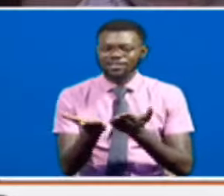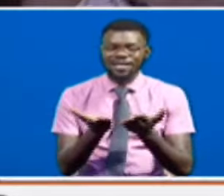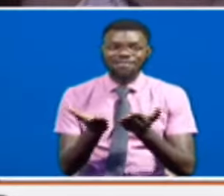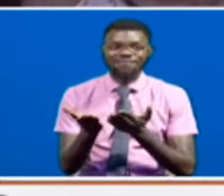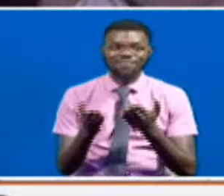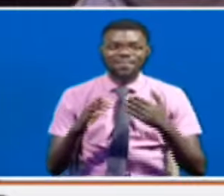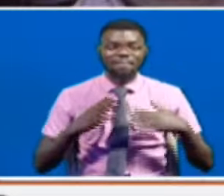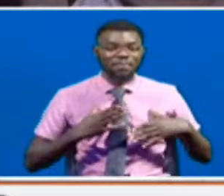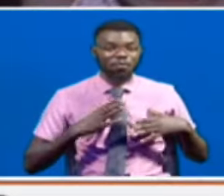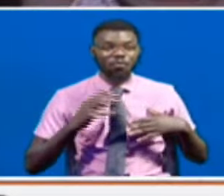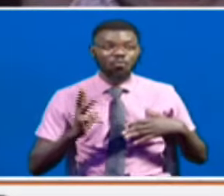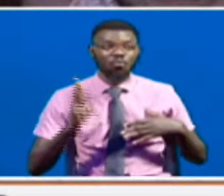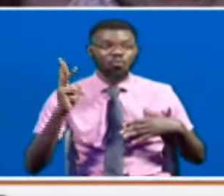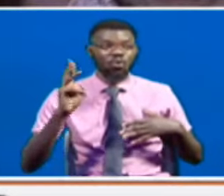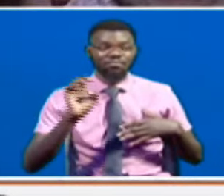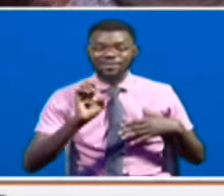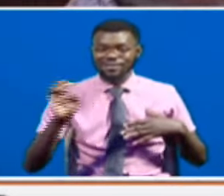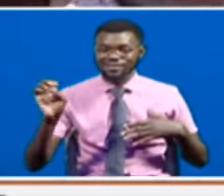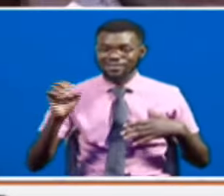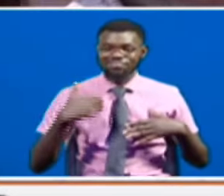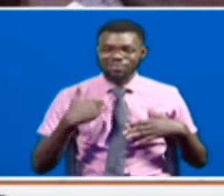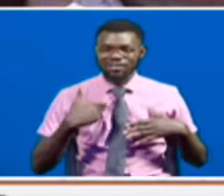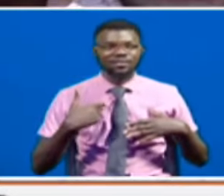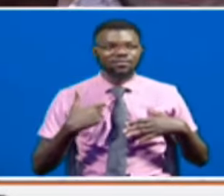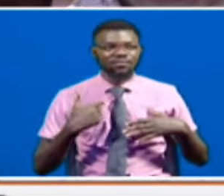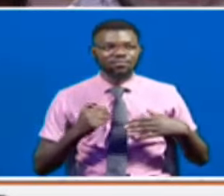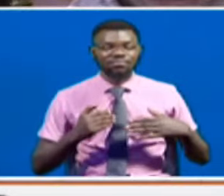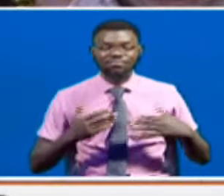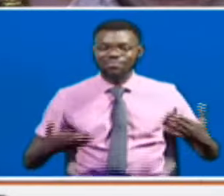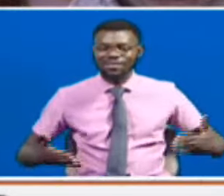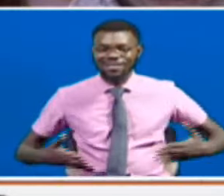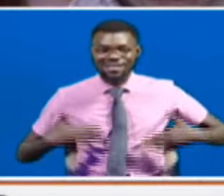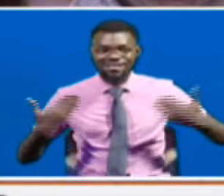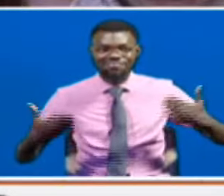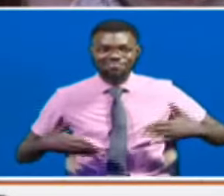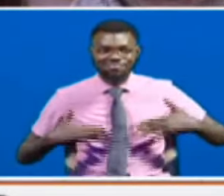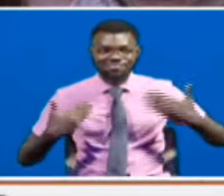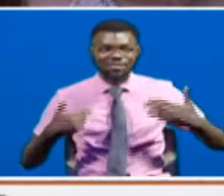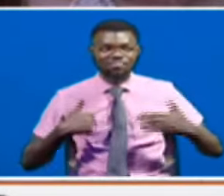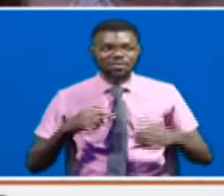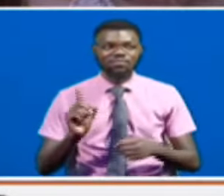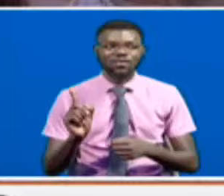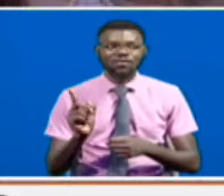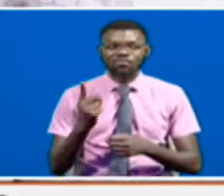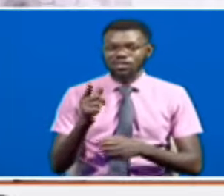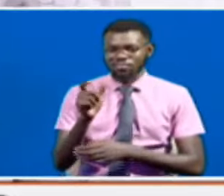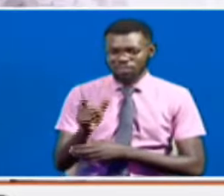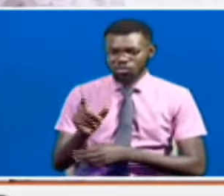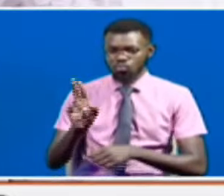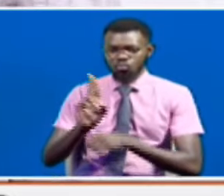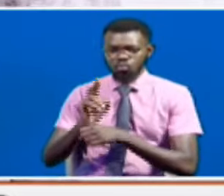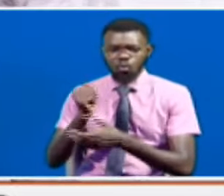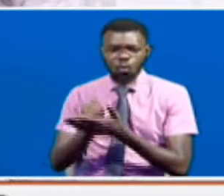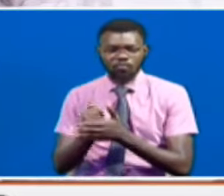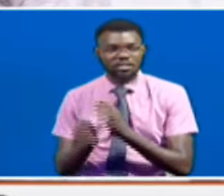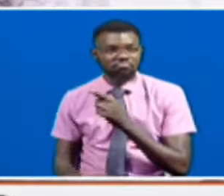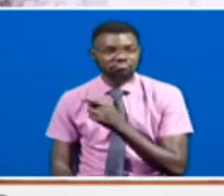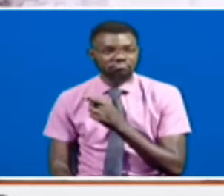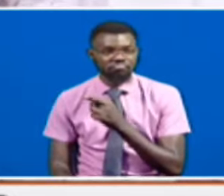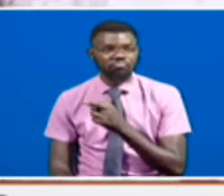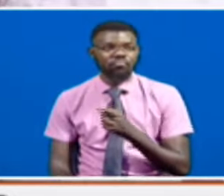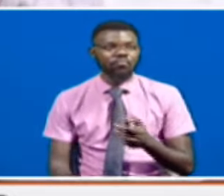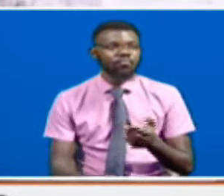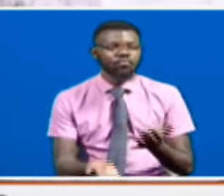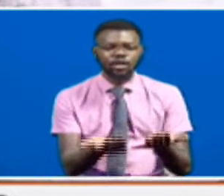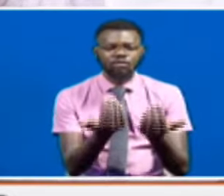Wajir East. It's my pleasure today to be the first one to use the office of Wajir East constituency. Kwa wale watoto